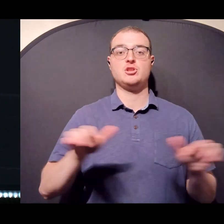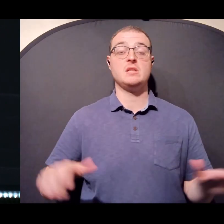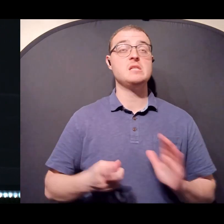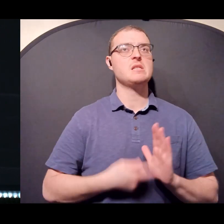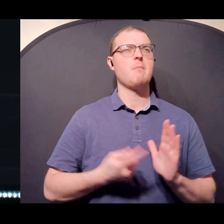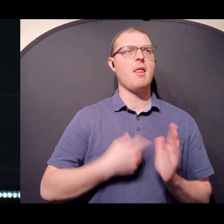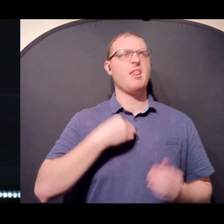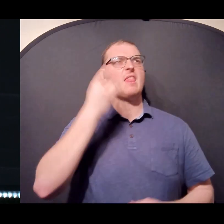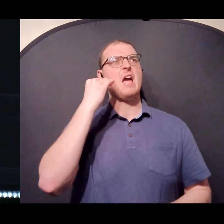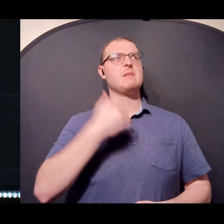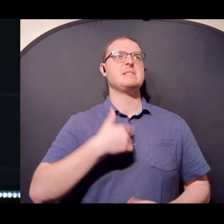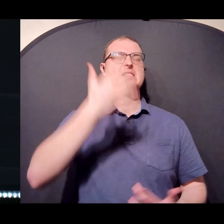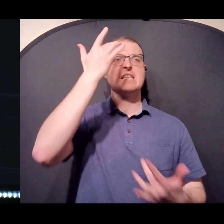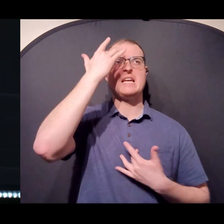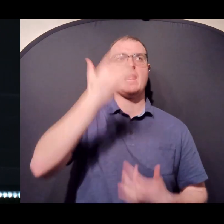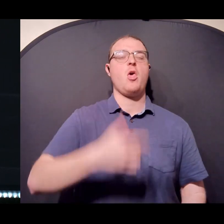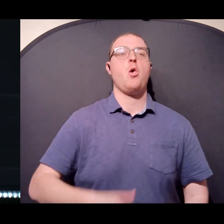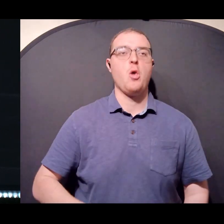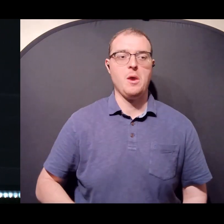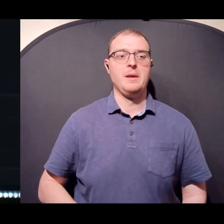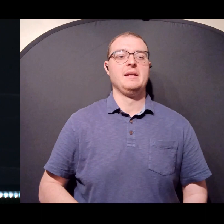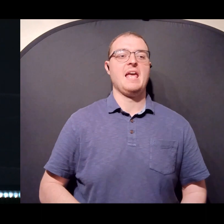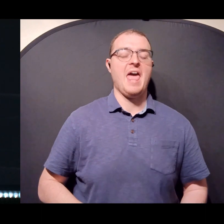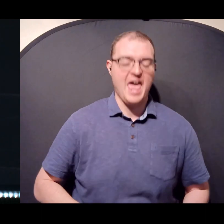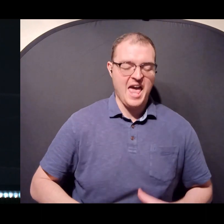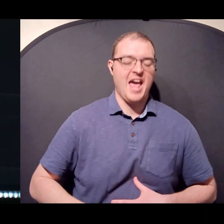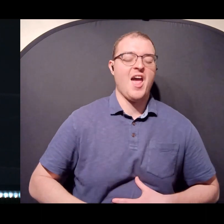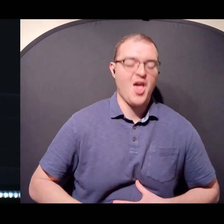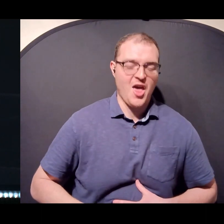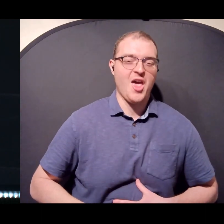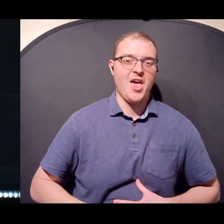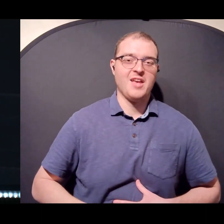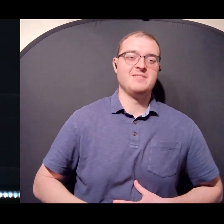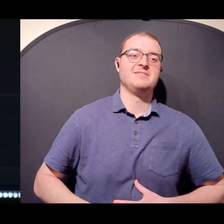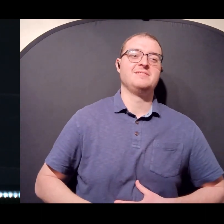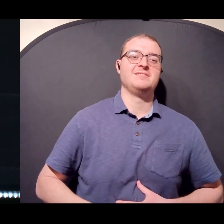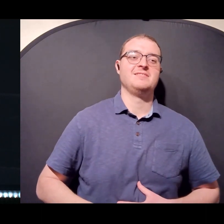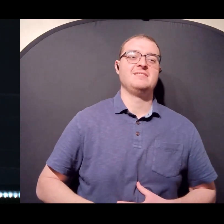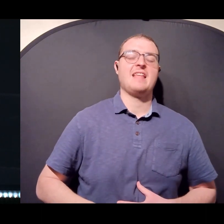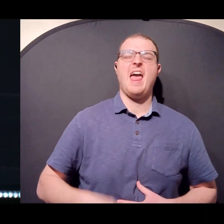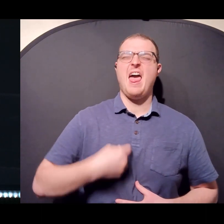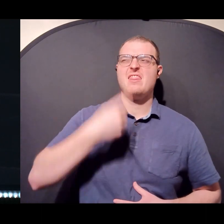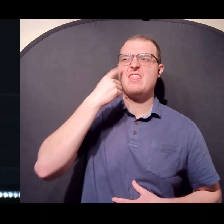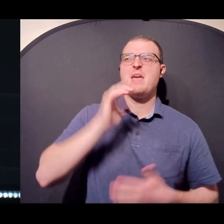body. You just start to convince yourself, I think I'm getting sick.